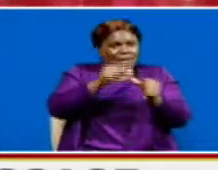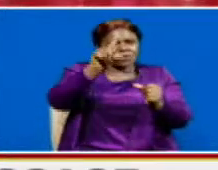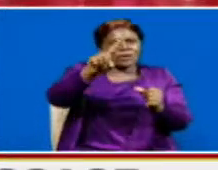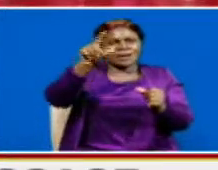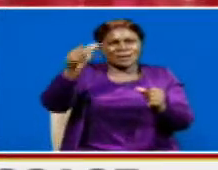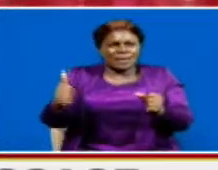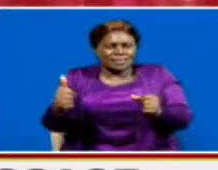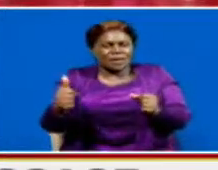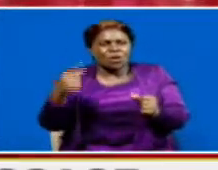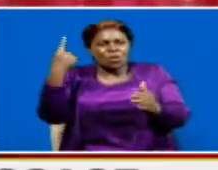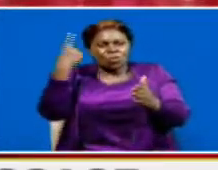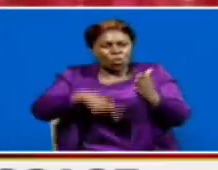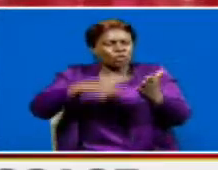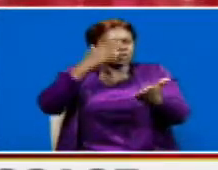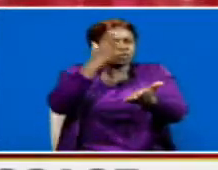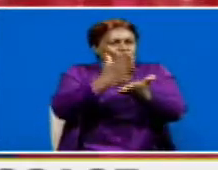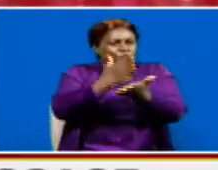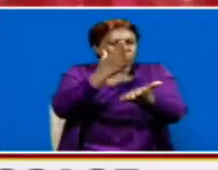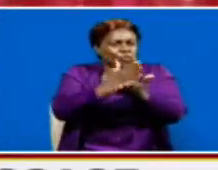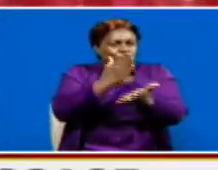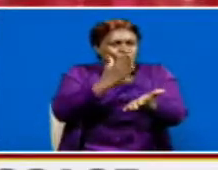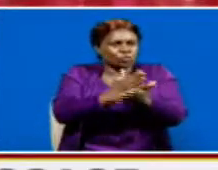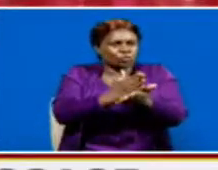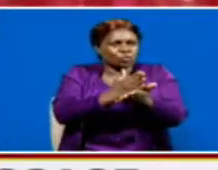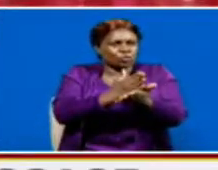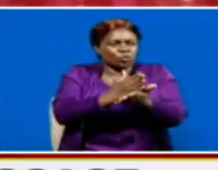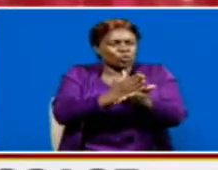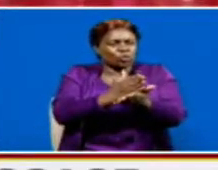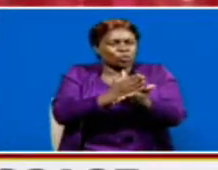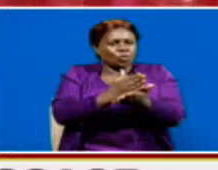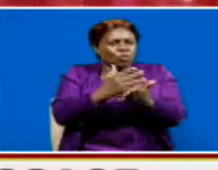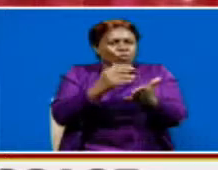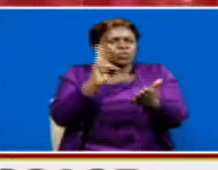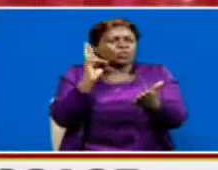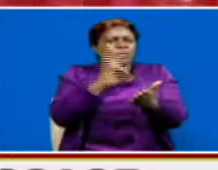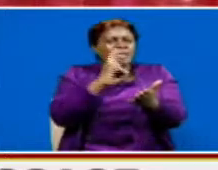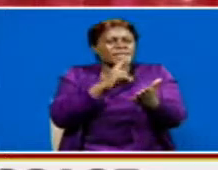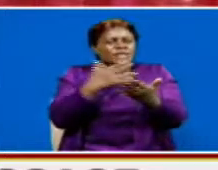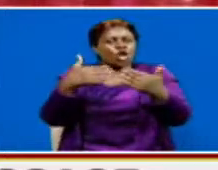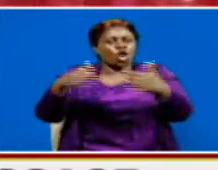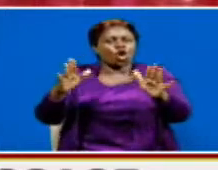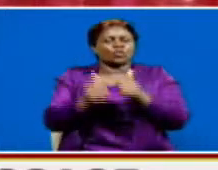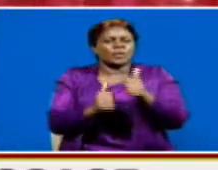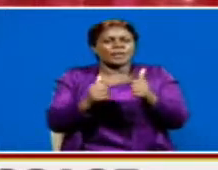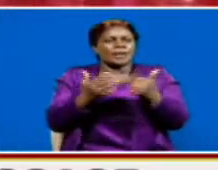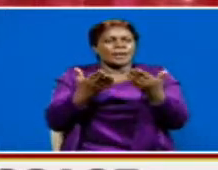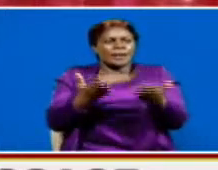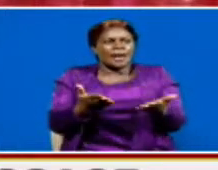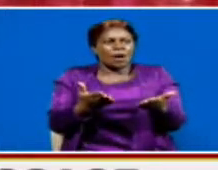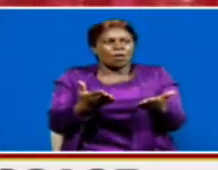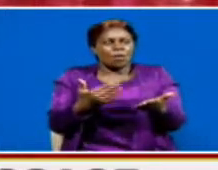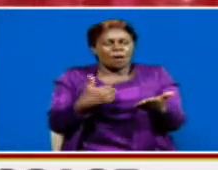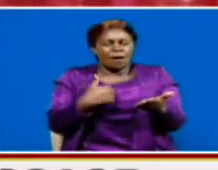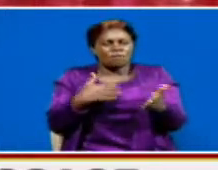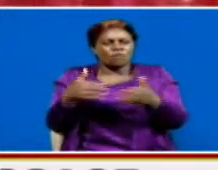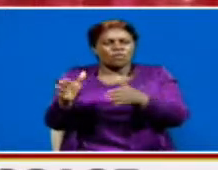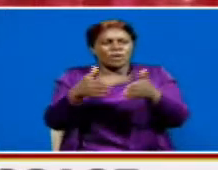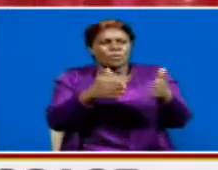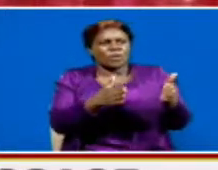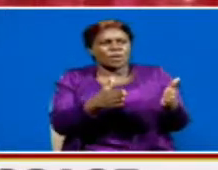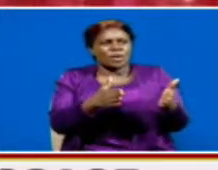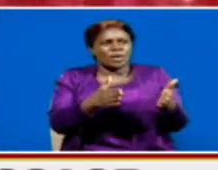what really is at stake. We have come some encouraging way